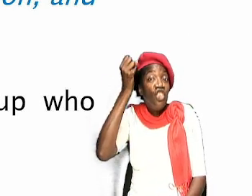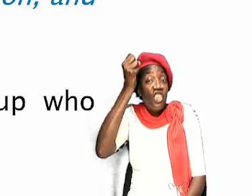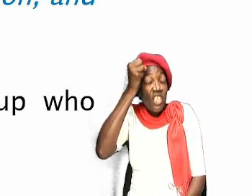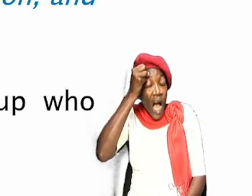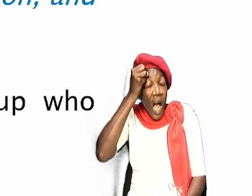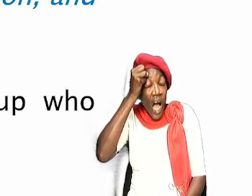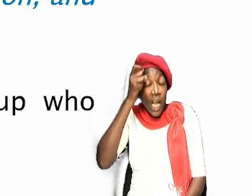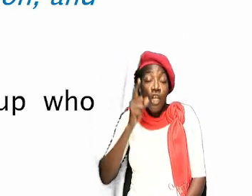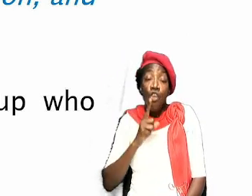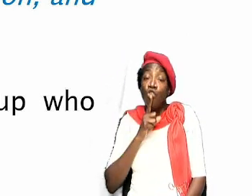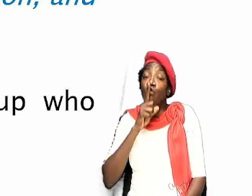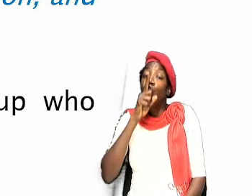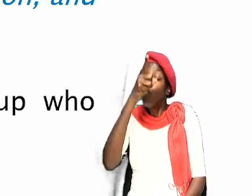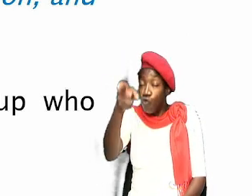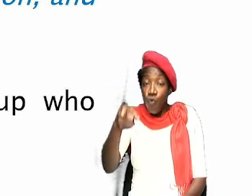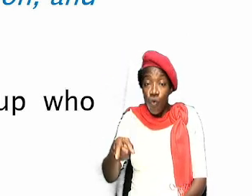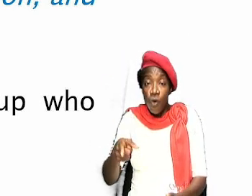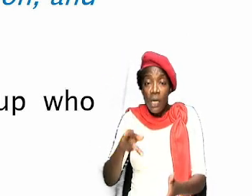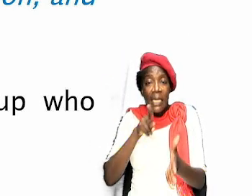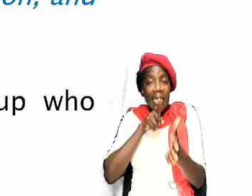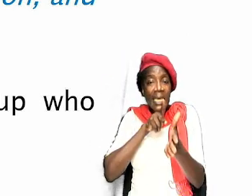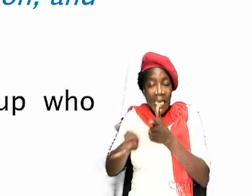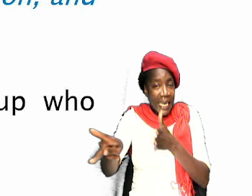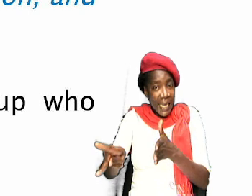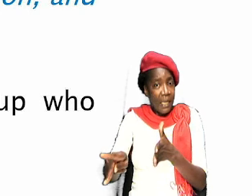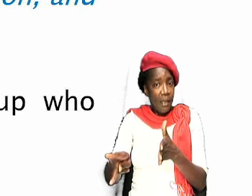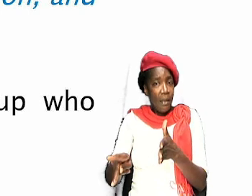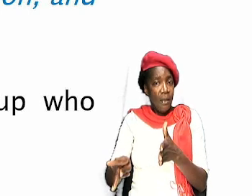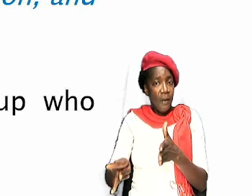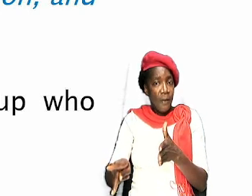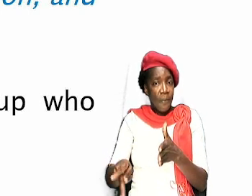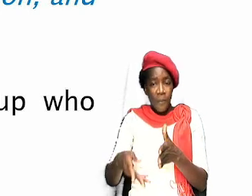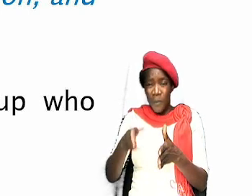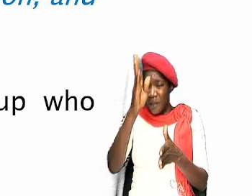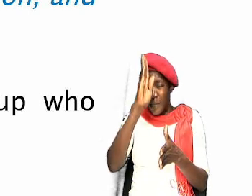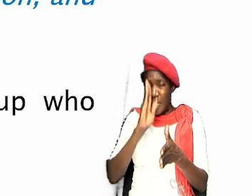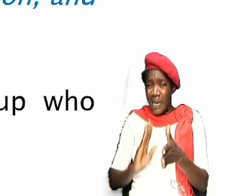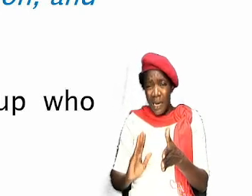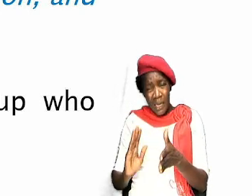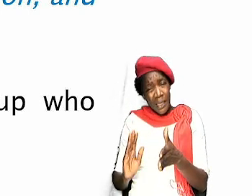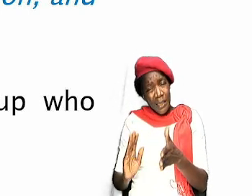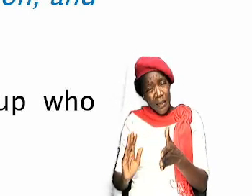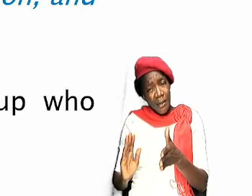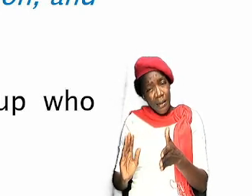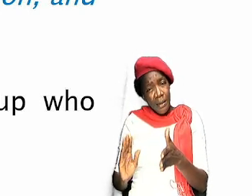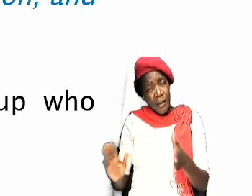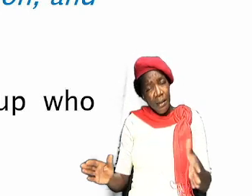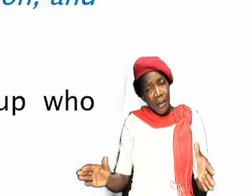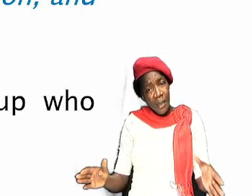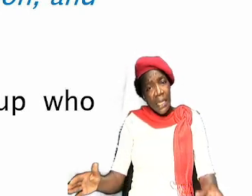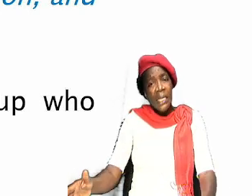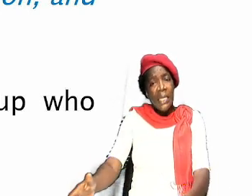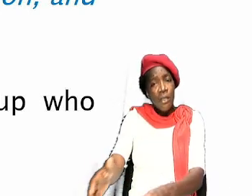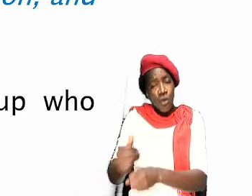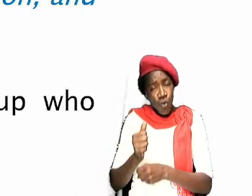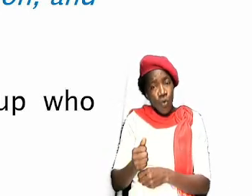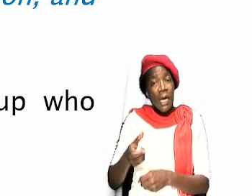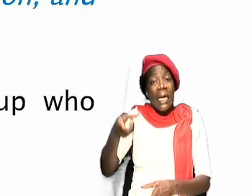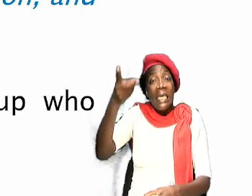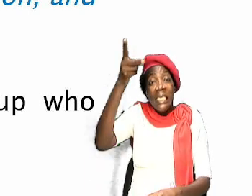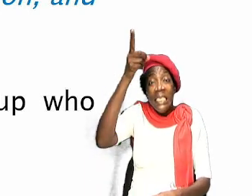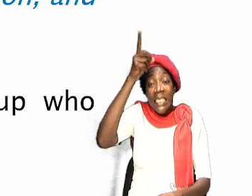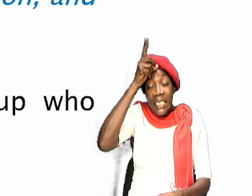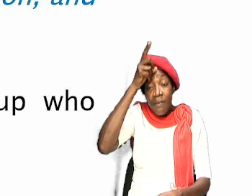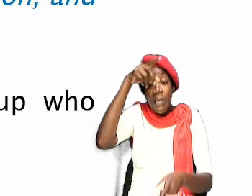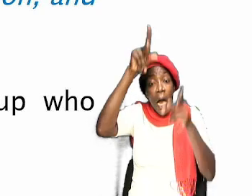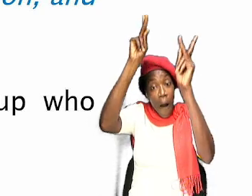me. Oh, Jesus. And God now took, God took David and